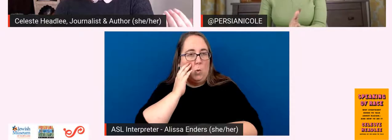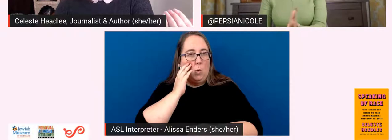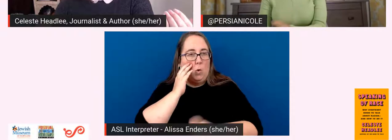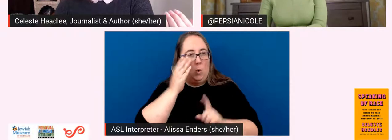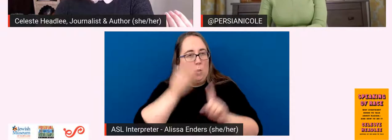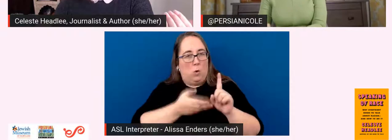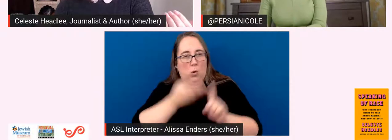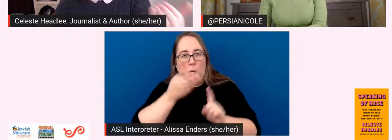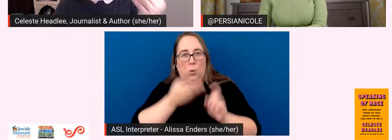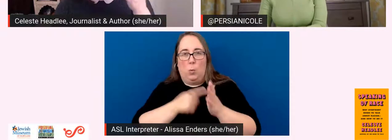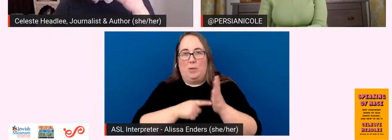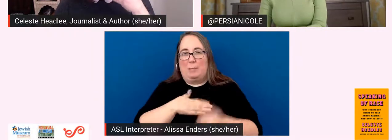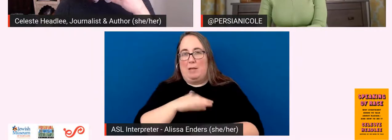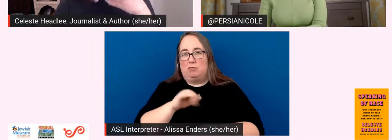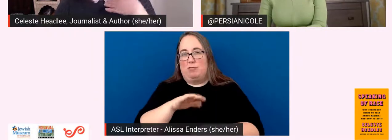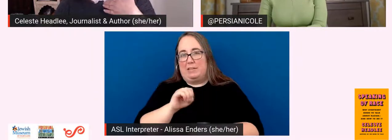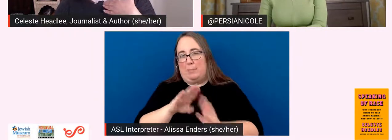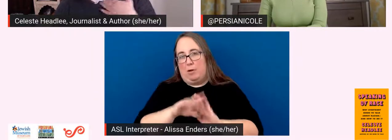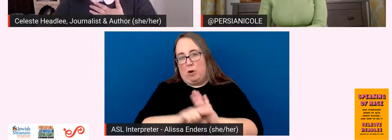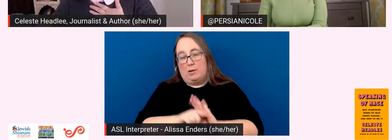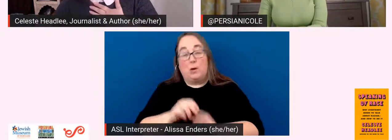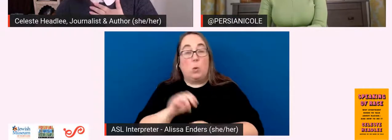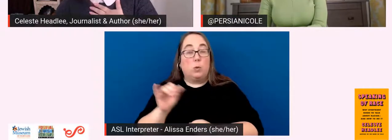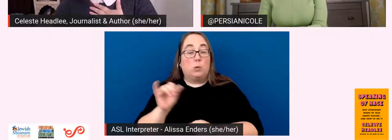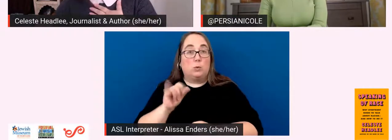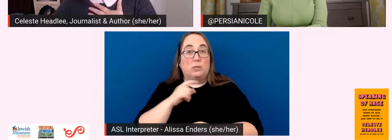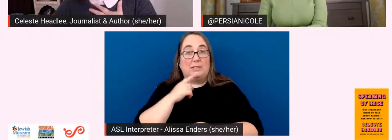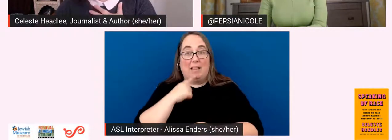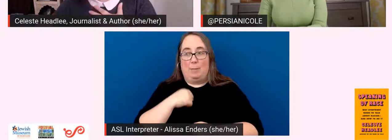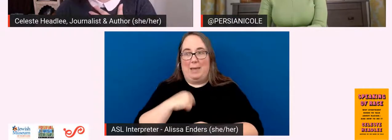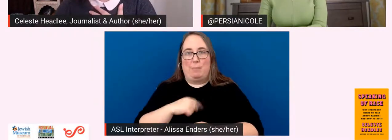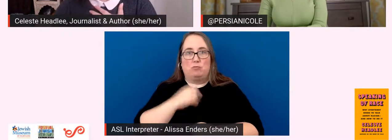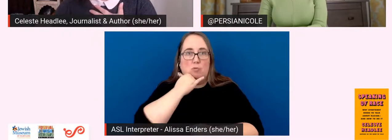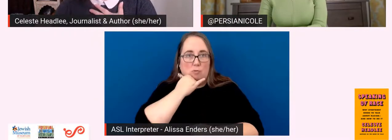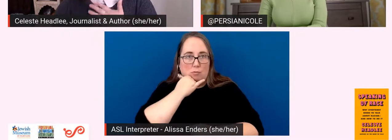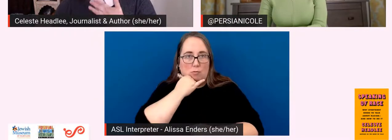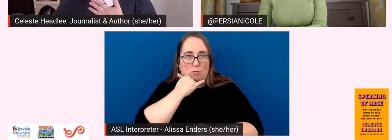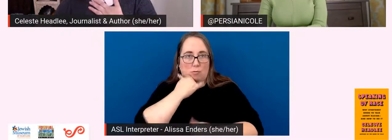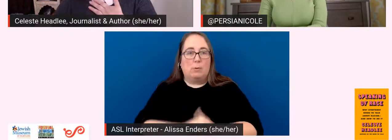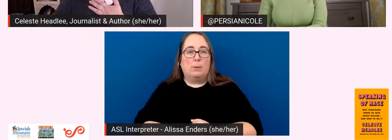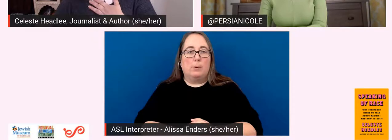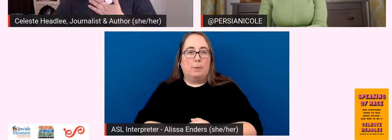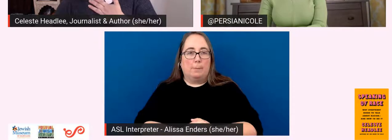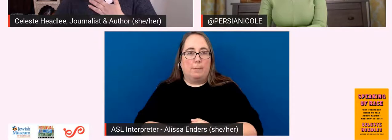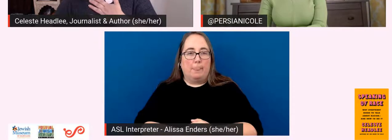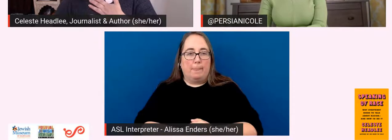what my racial background is. Yeah. And also telling me that I'm wrong. Mm.